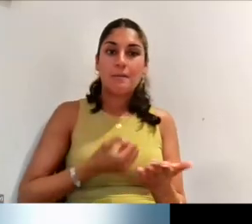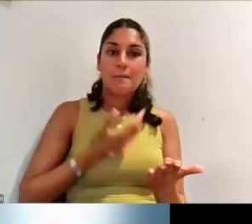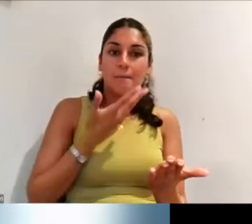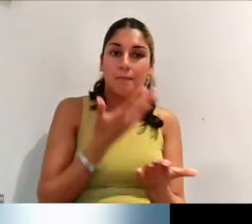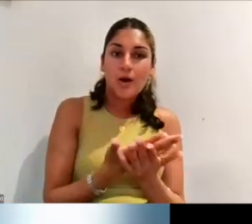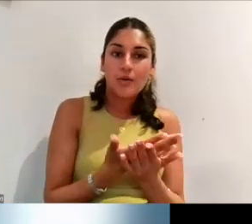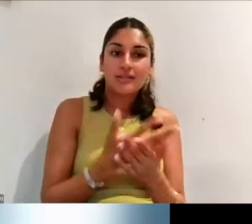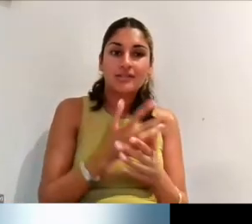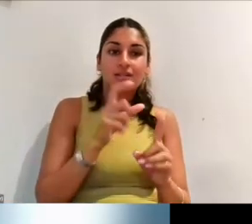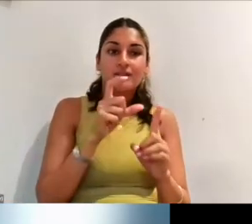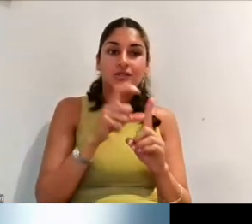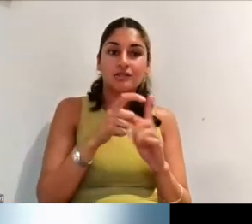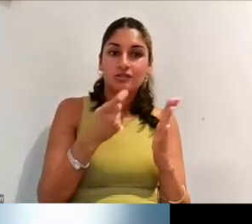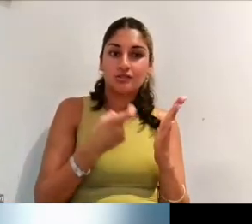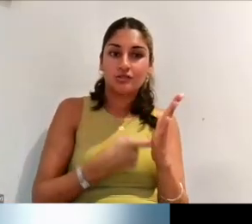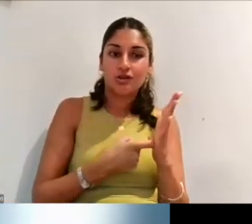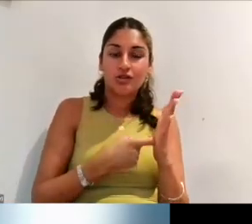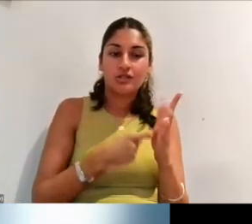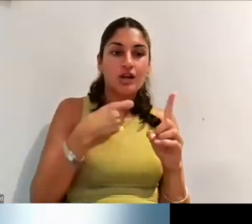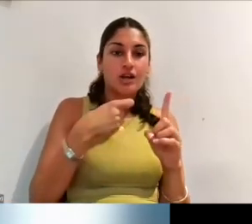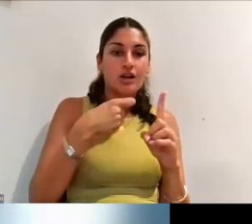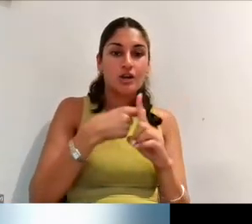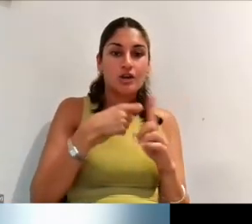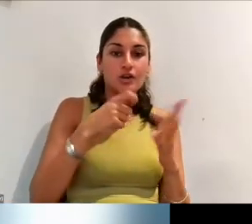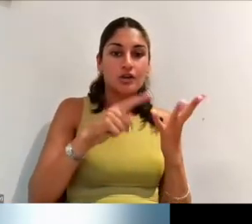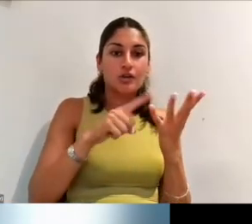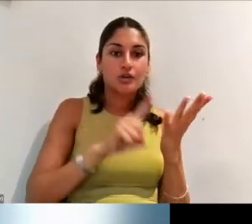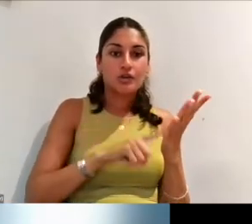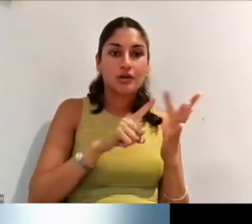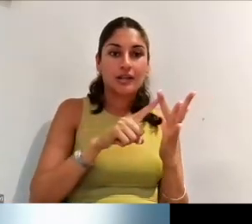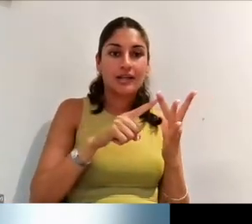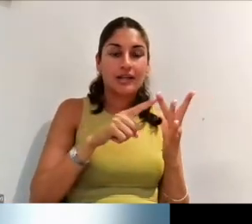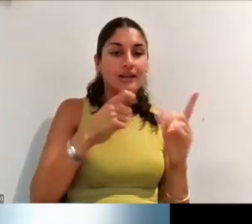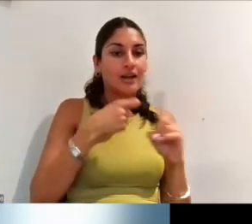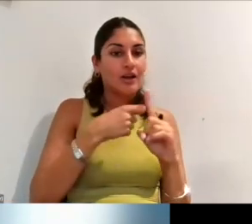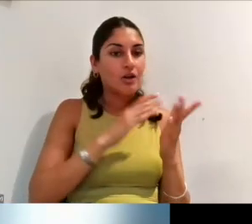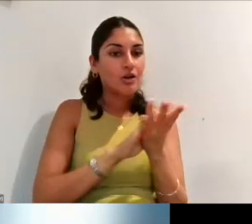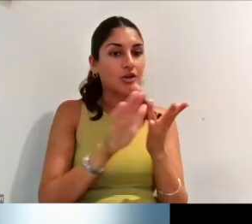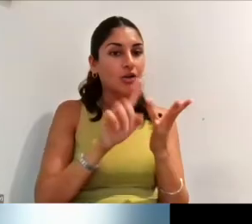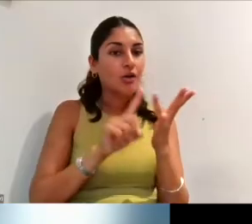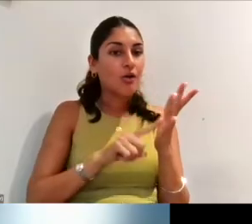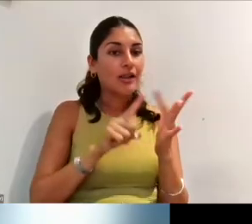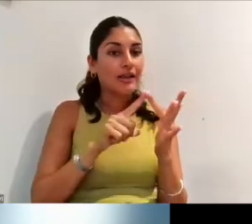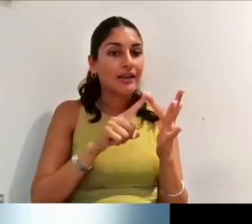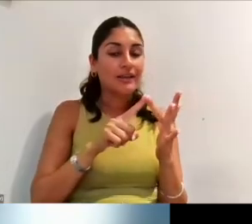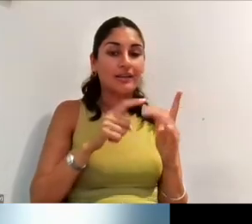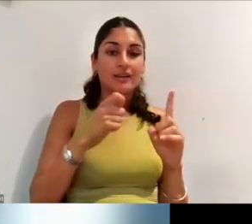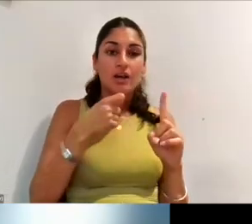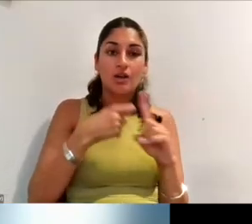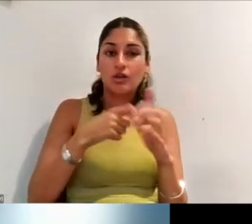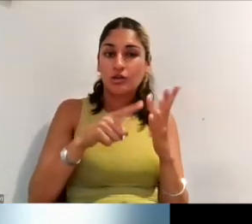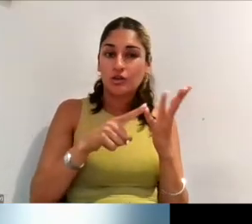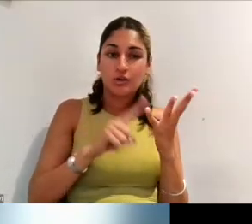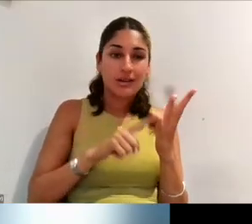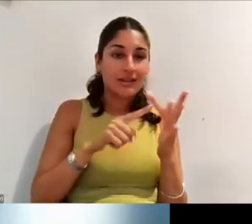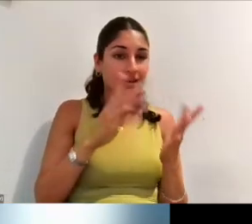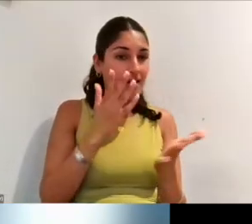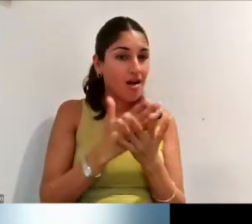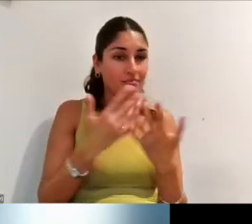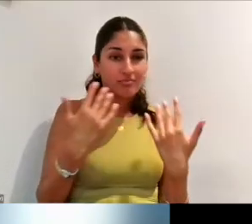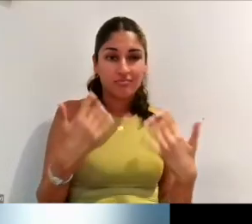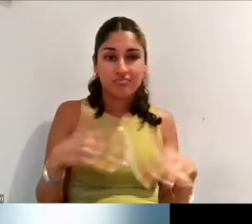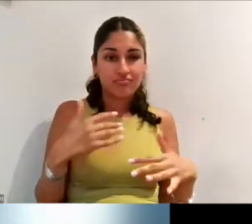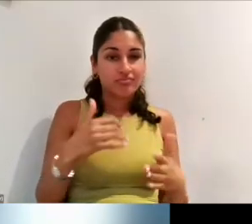Dr. Kuli Kohli. And wow, Kuli is an incredible human being